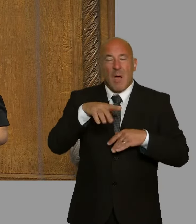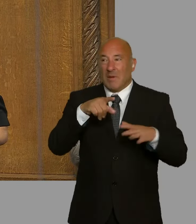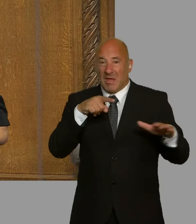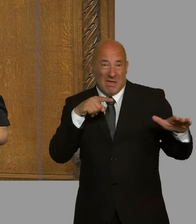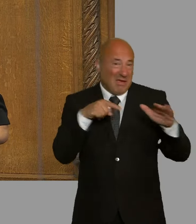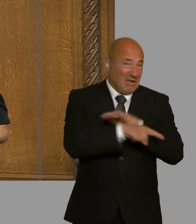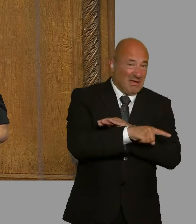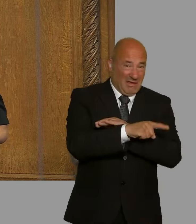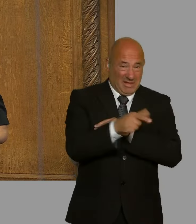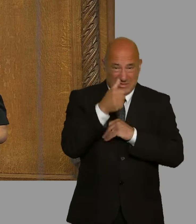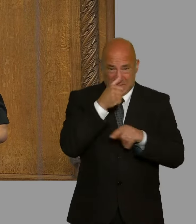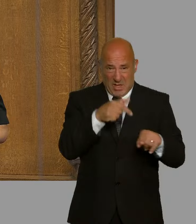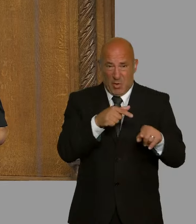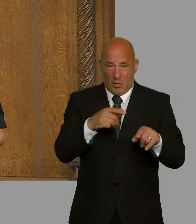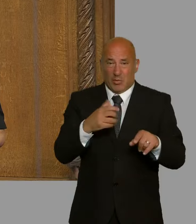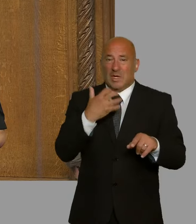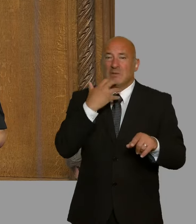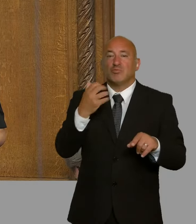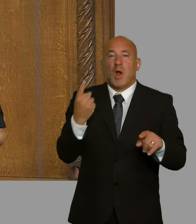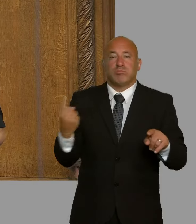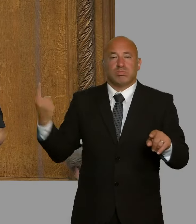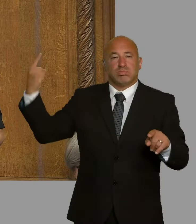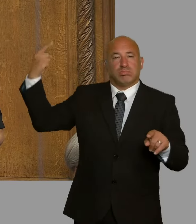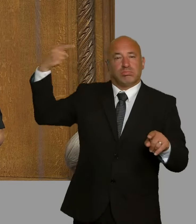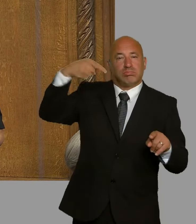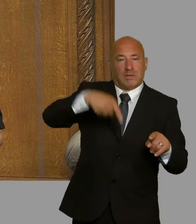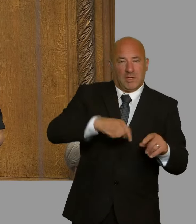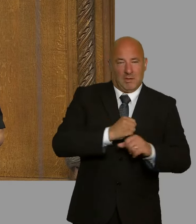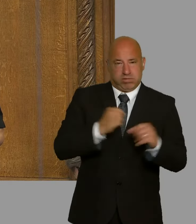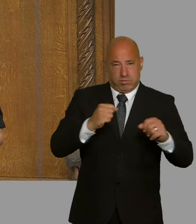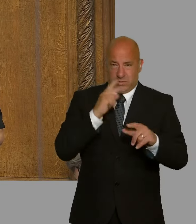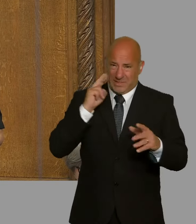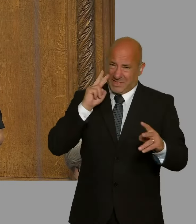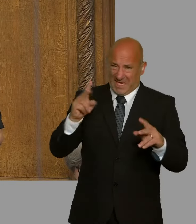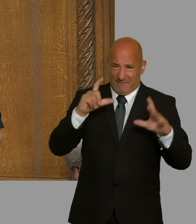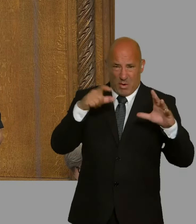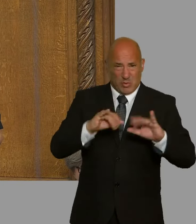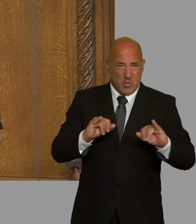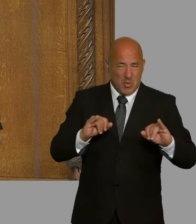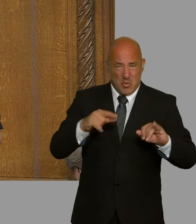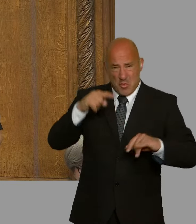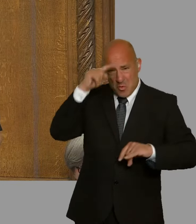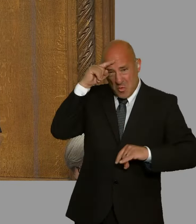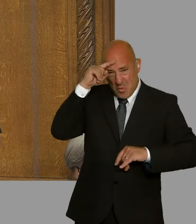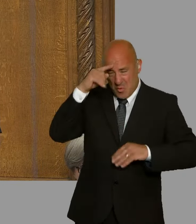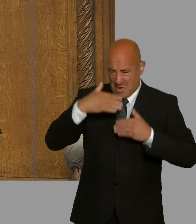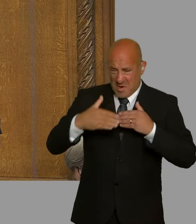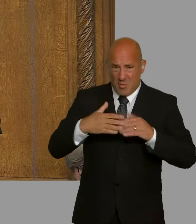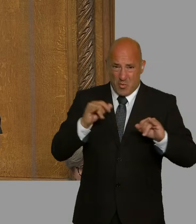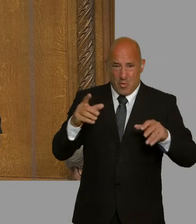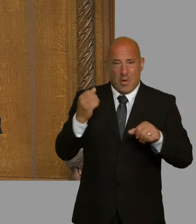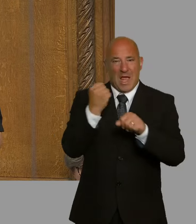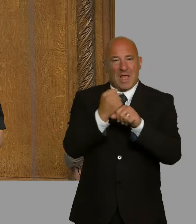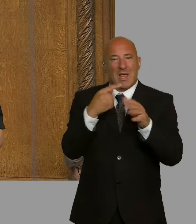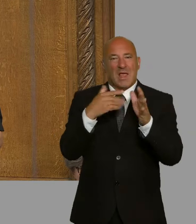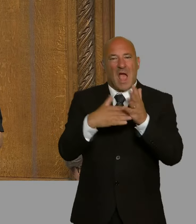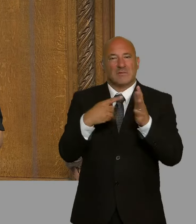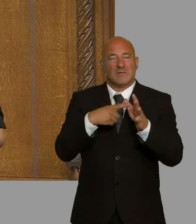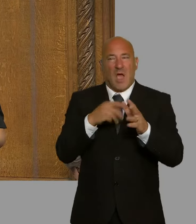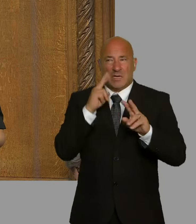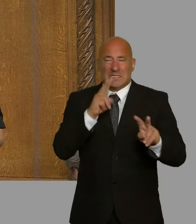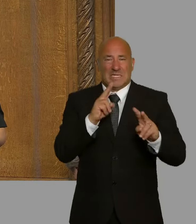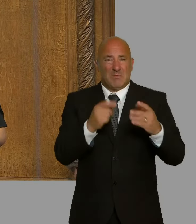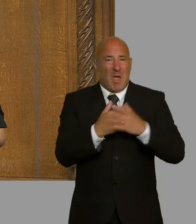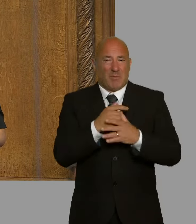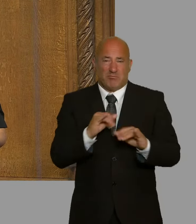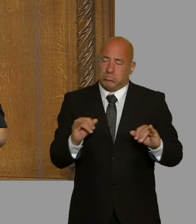that there is more moral clarity coming from Ms. Rachel on YouTube than there is from many world leaders who are complicit in silence. The Prime